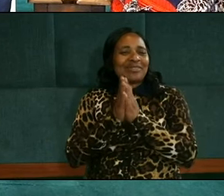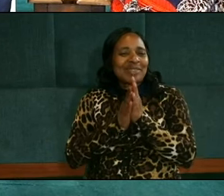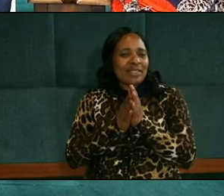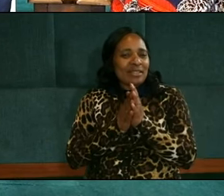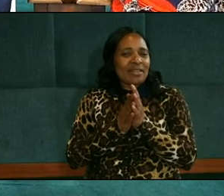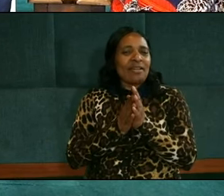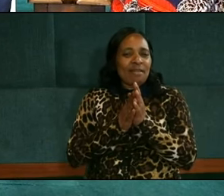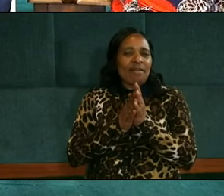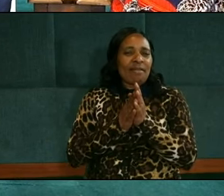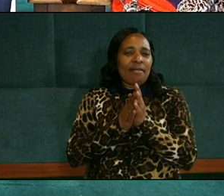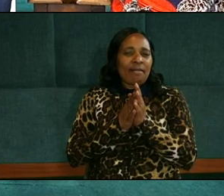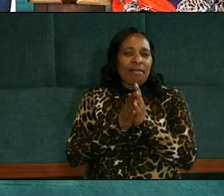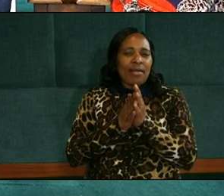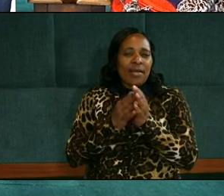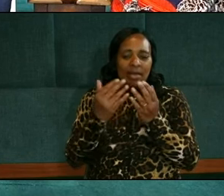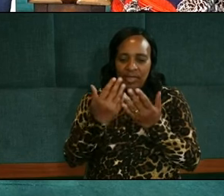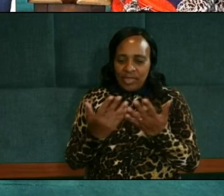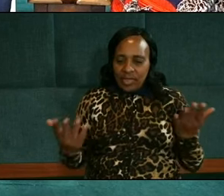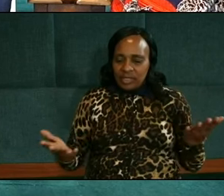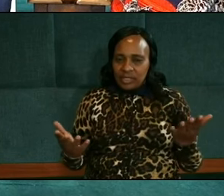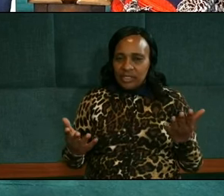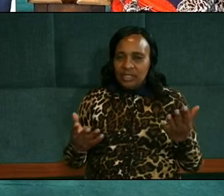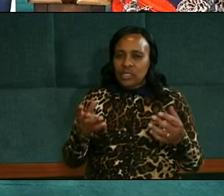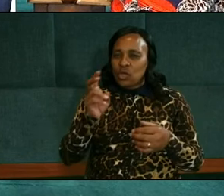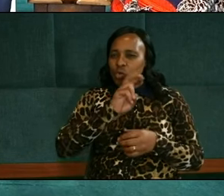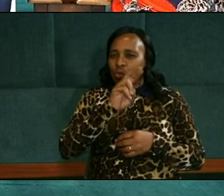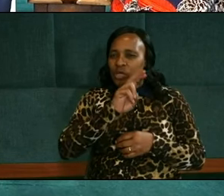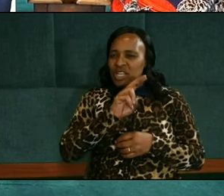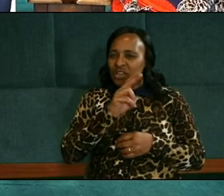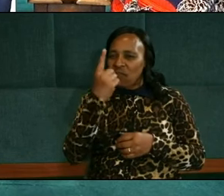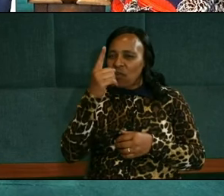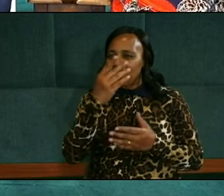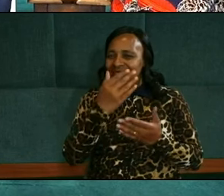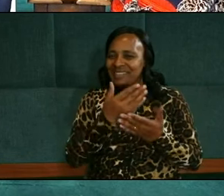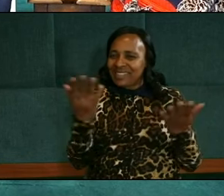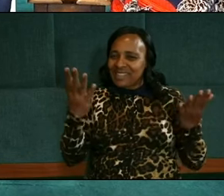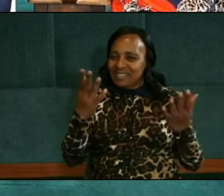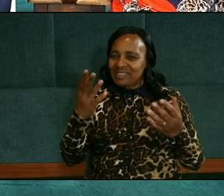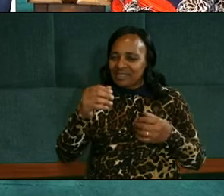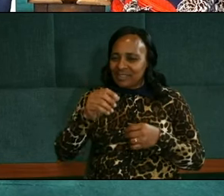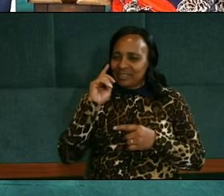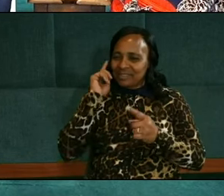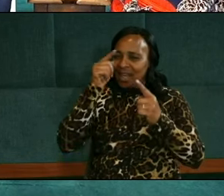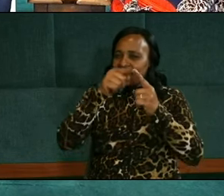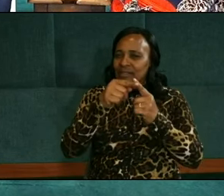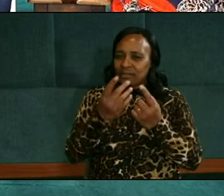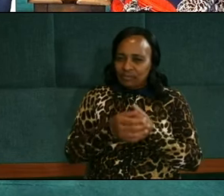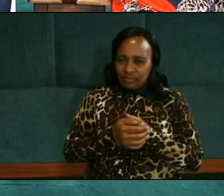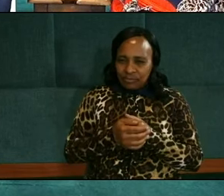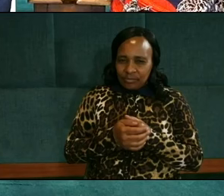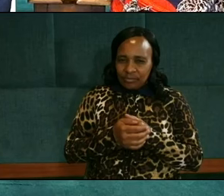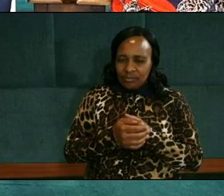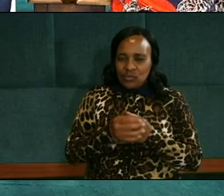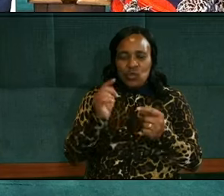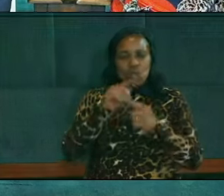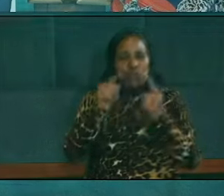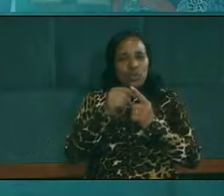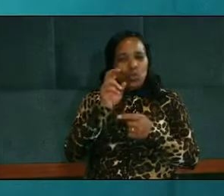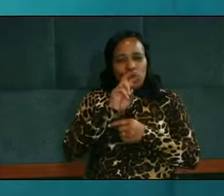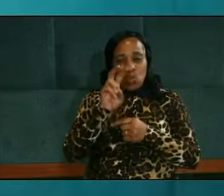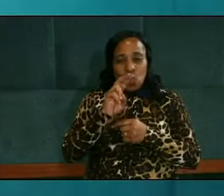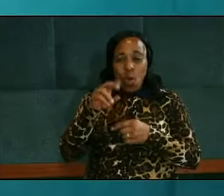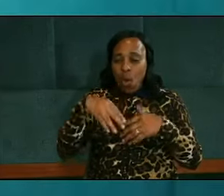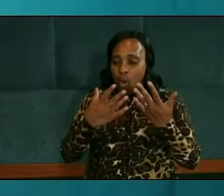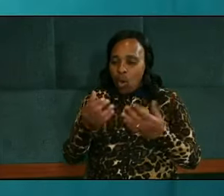something, or you looking or acting a certain type of way, when you look or